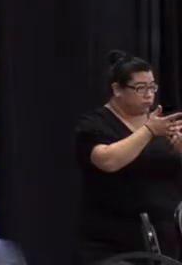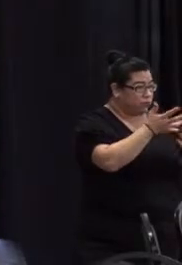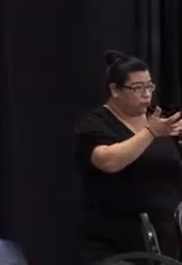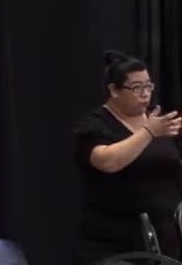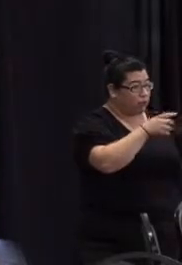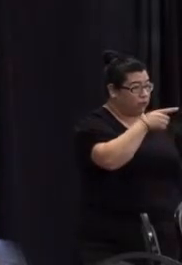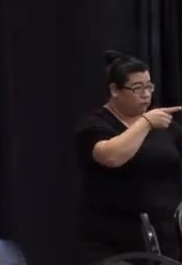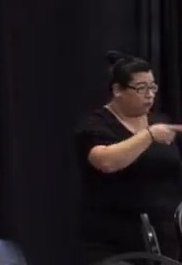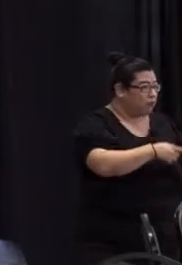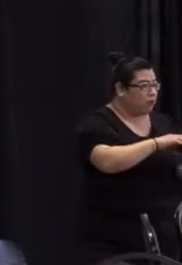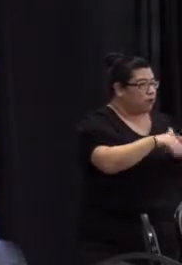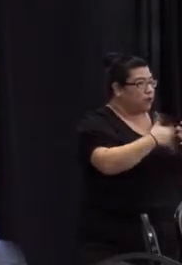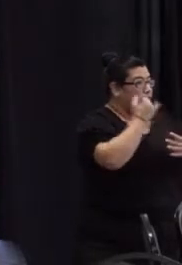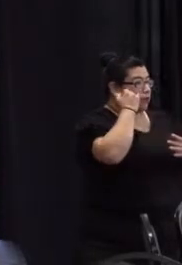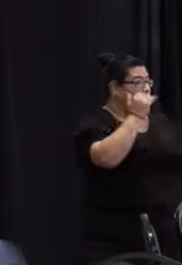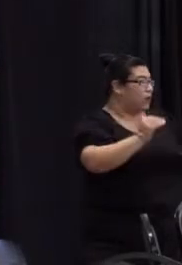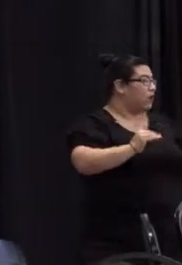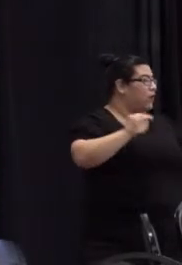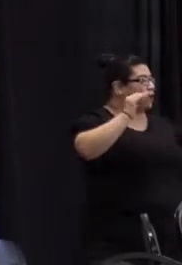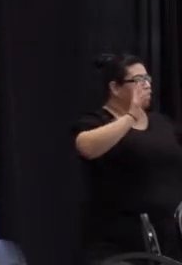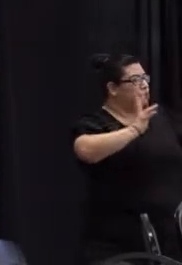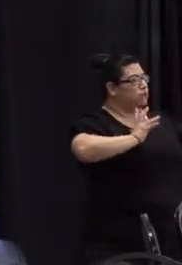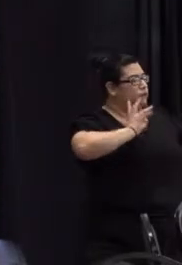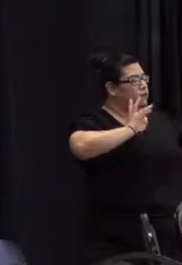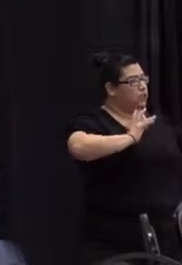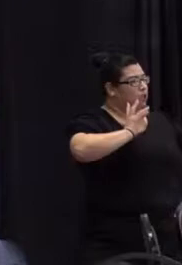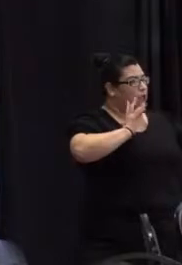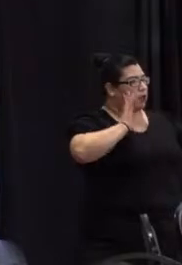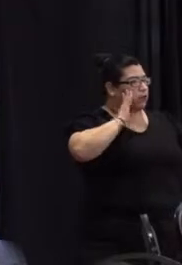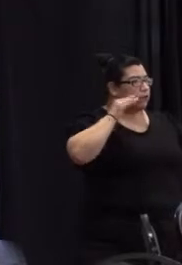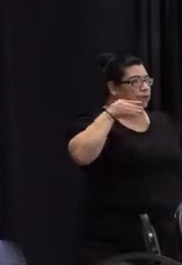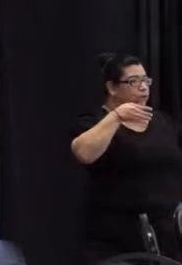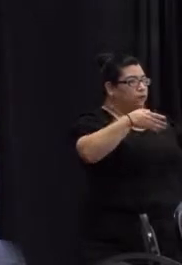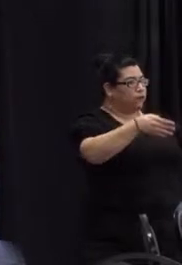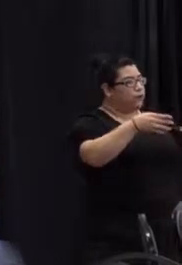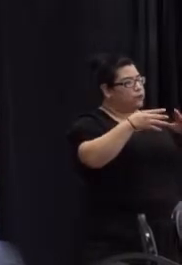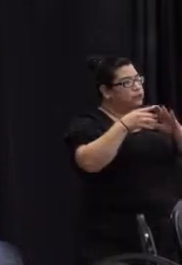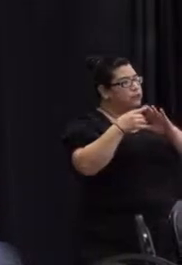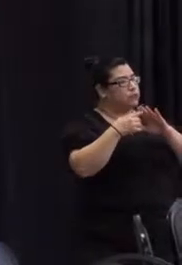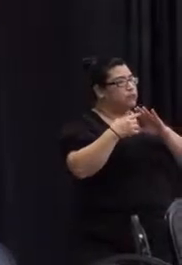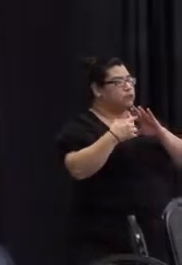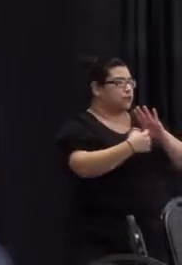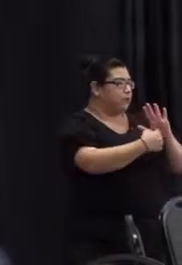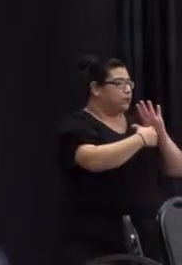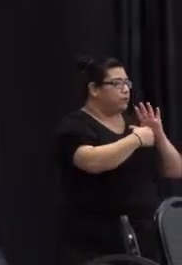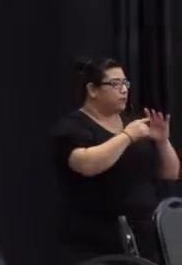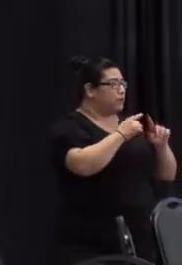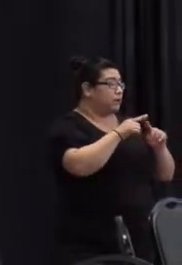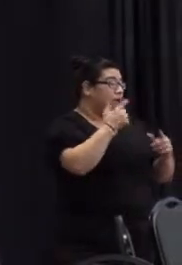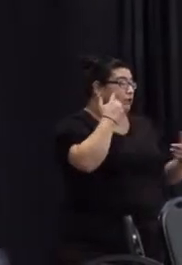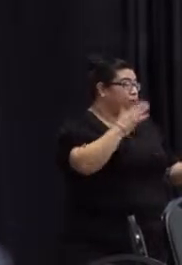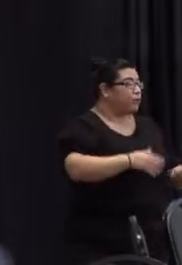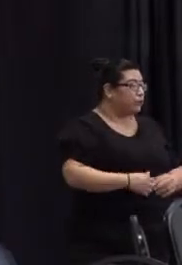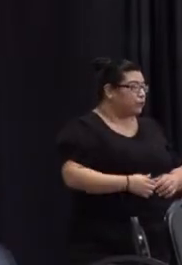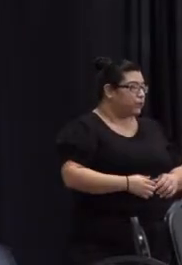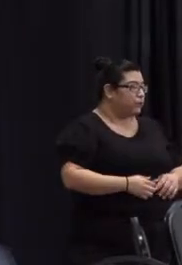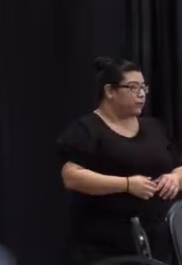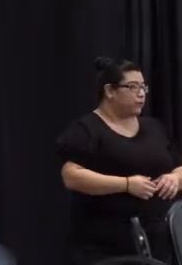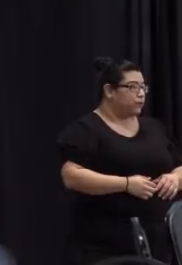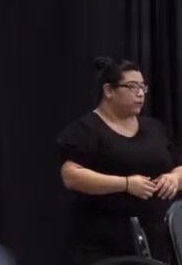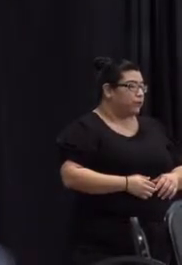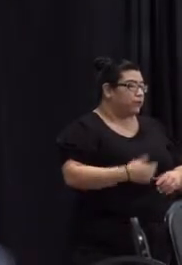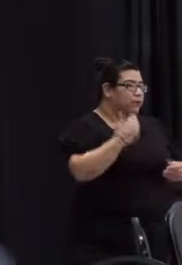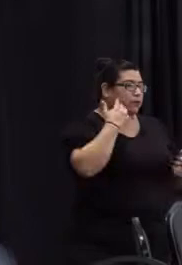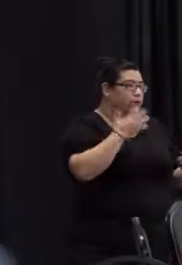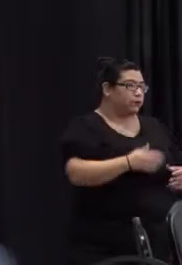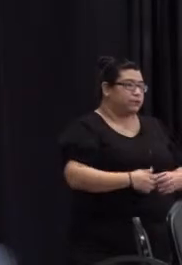for a really highly sophisticated and focused simulation, but you never know. You never